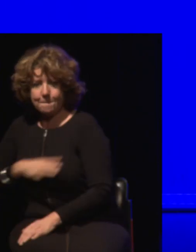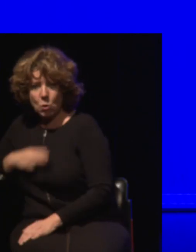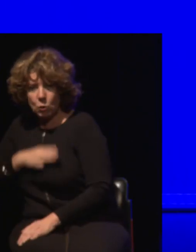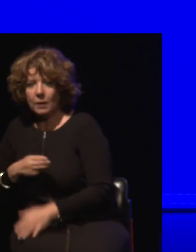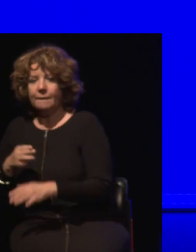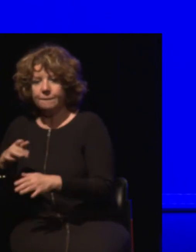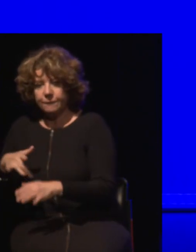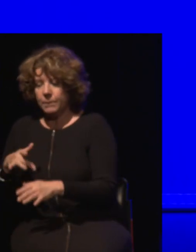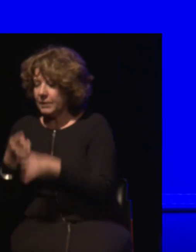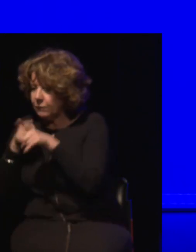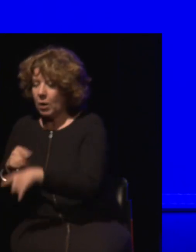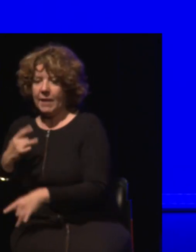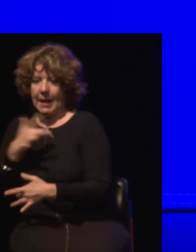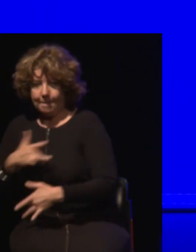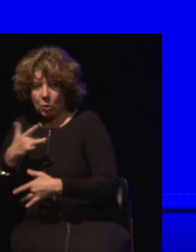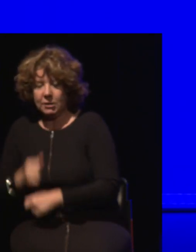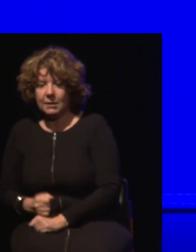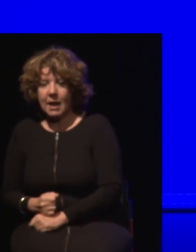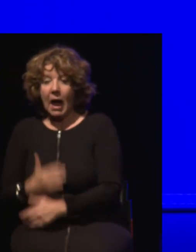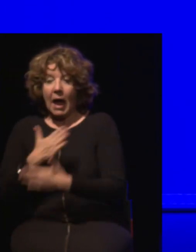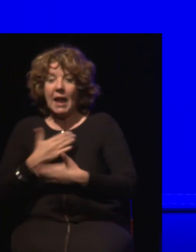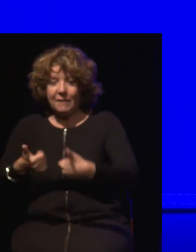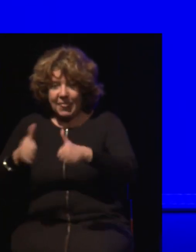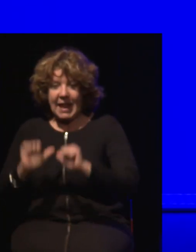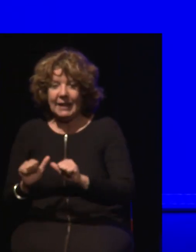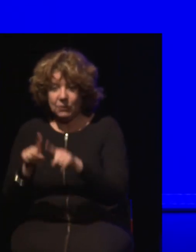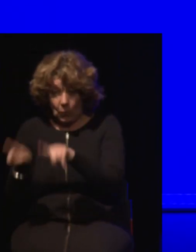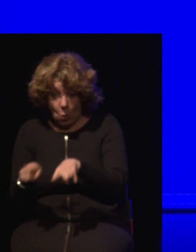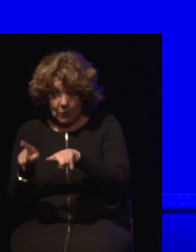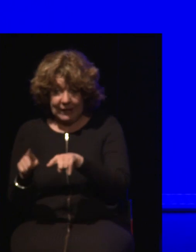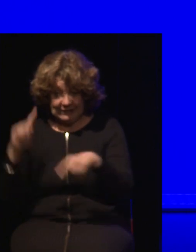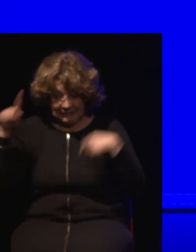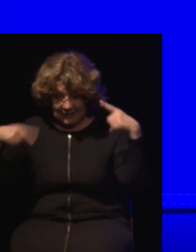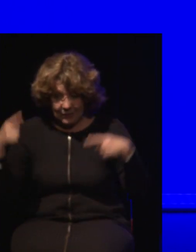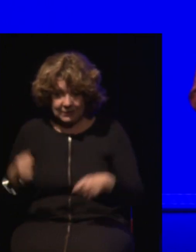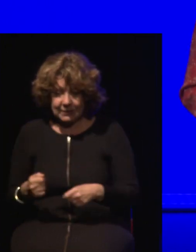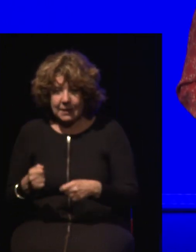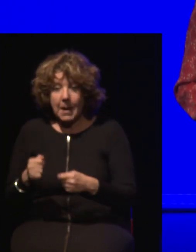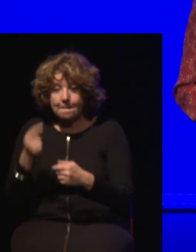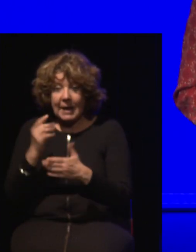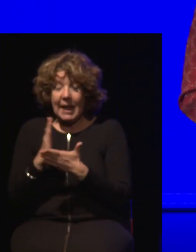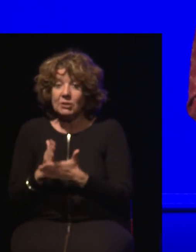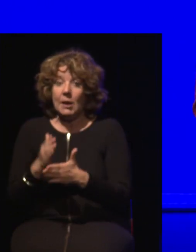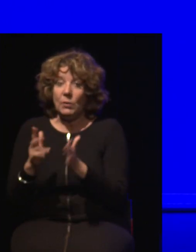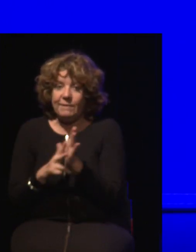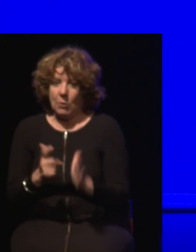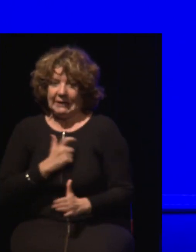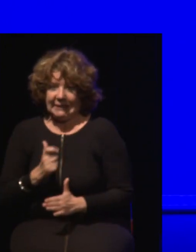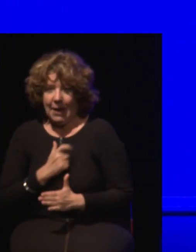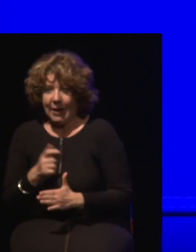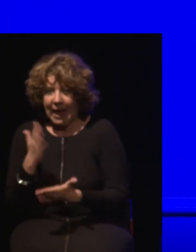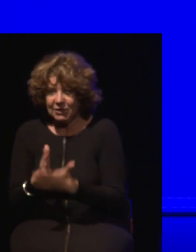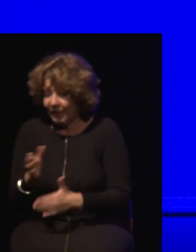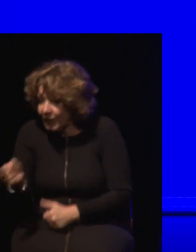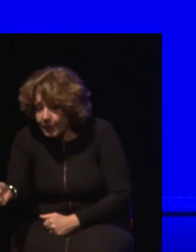emotion. I love this next recording. But getting it was one of the most intimidating exercises because